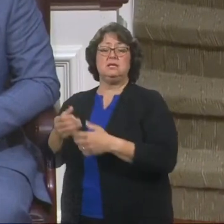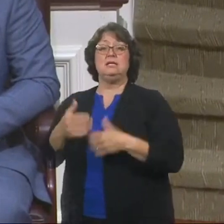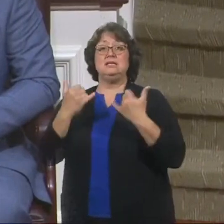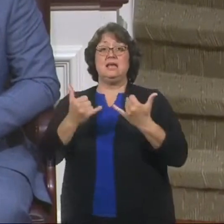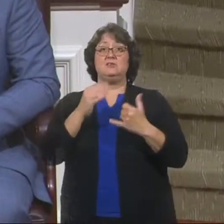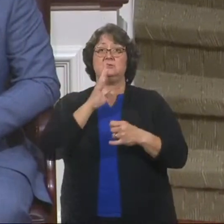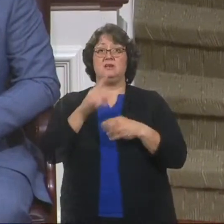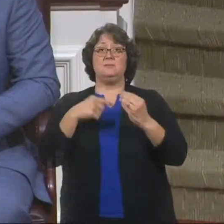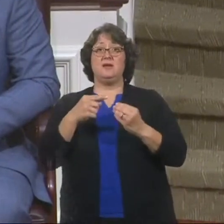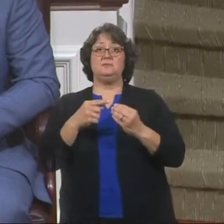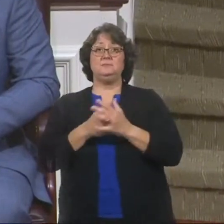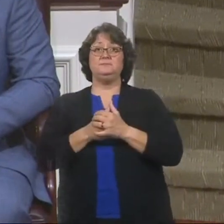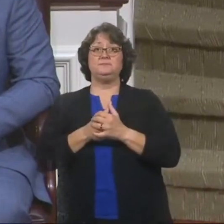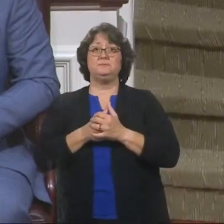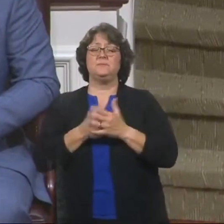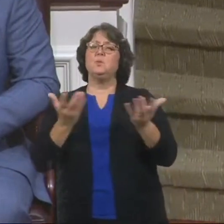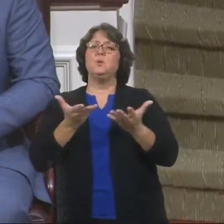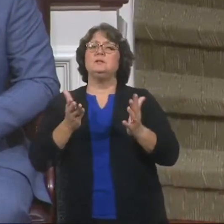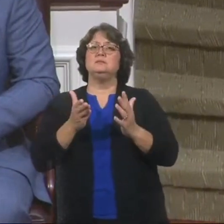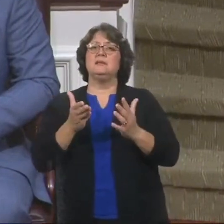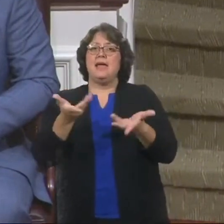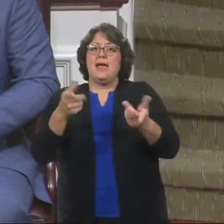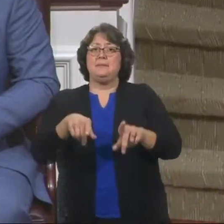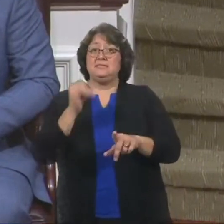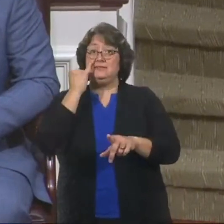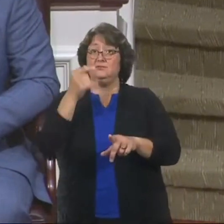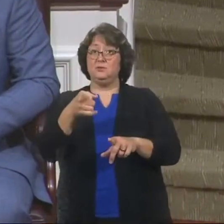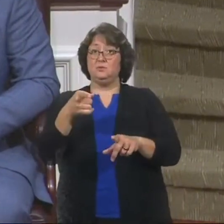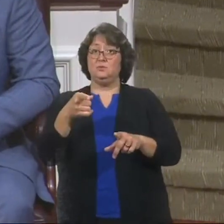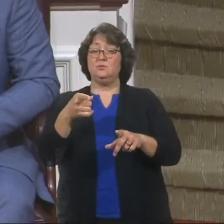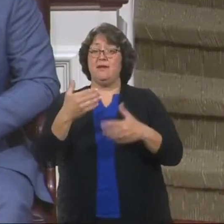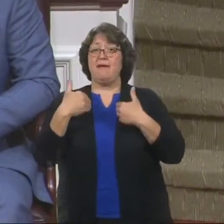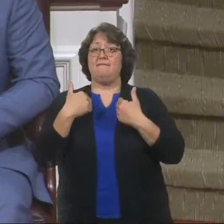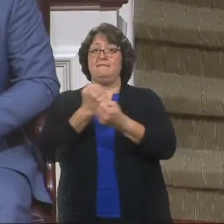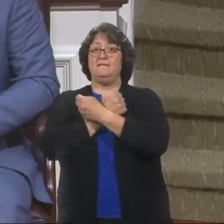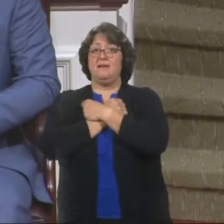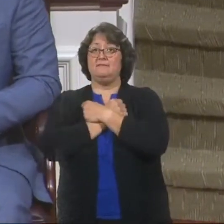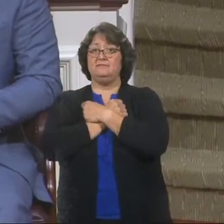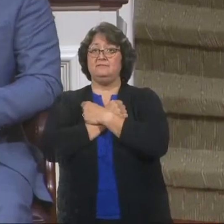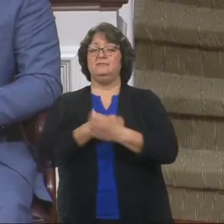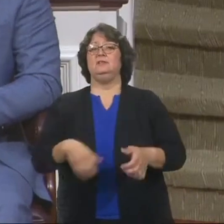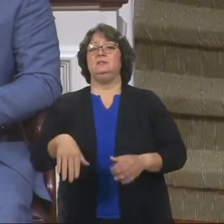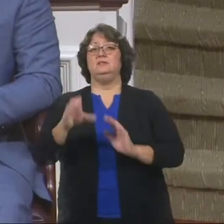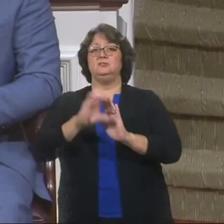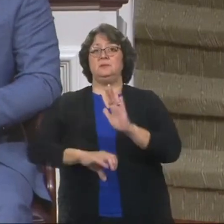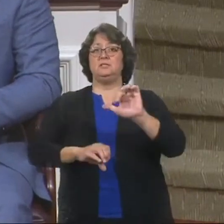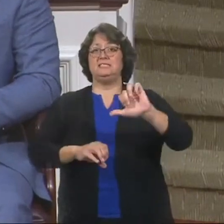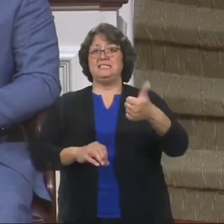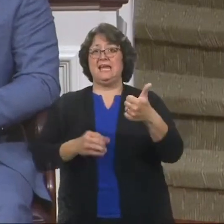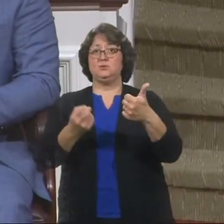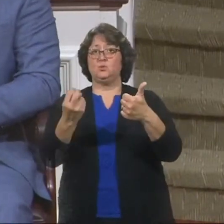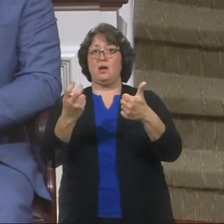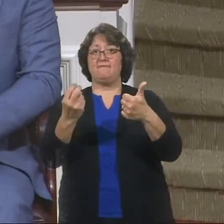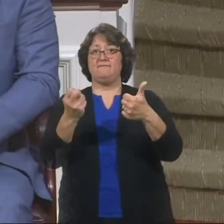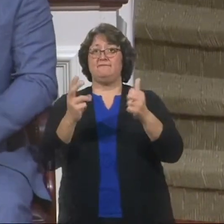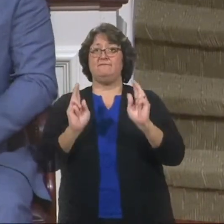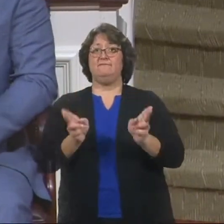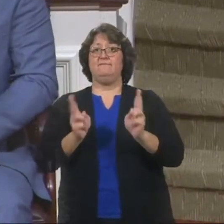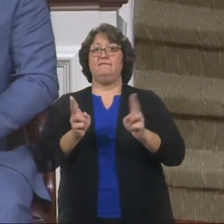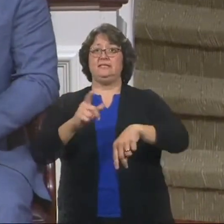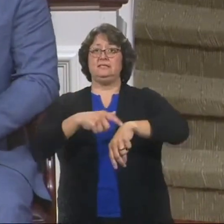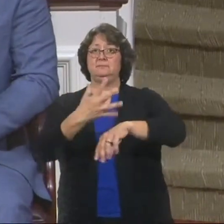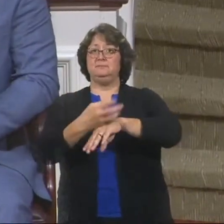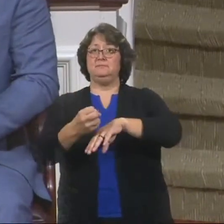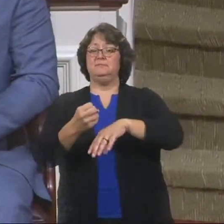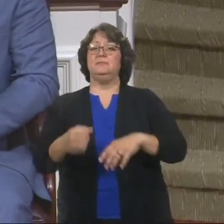second. What are some of the byproducts of love or outcomes of love? Let's go to chapter 10, verse number 12. We need to hasten. We have just a few